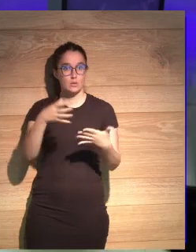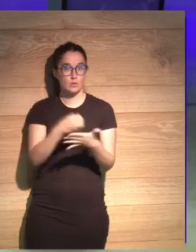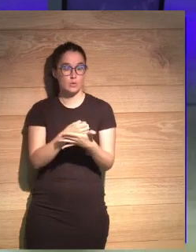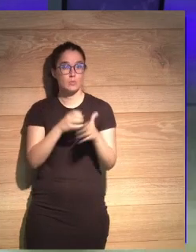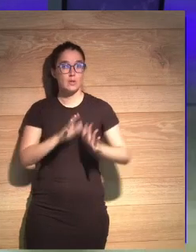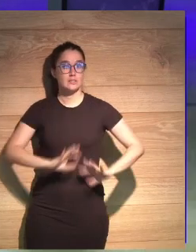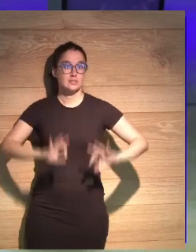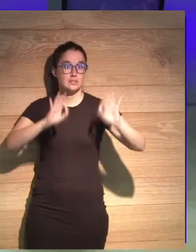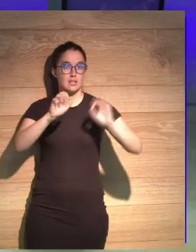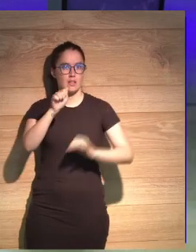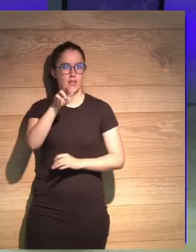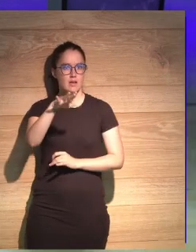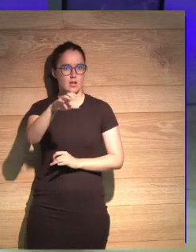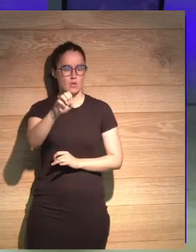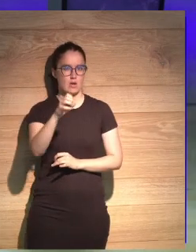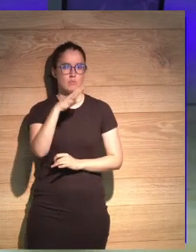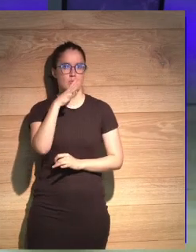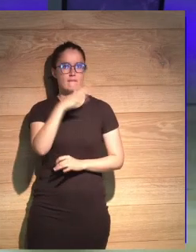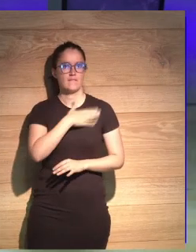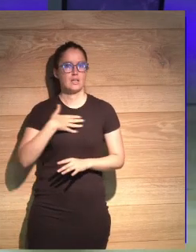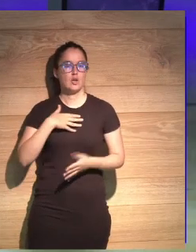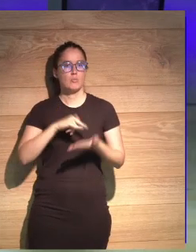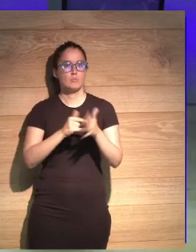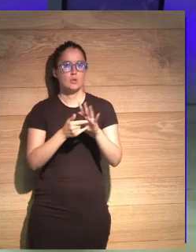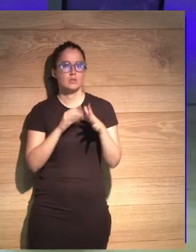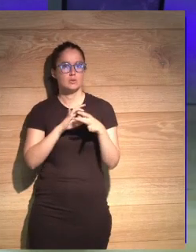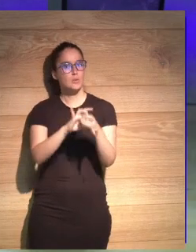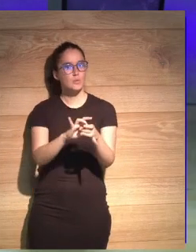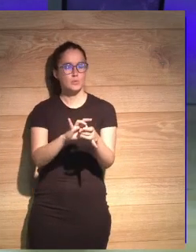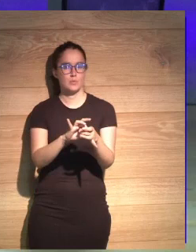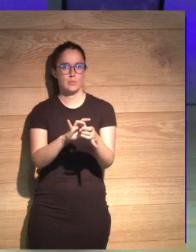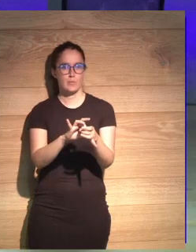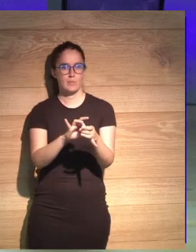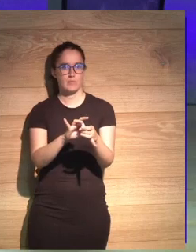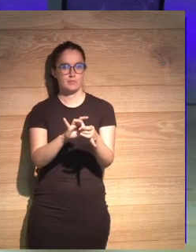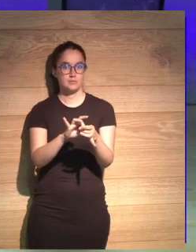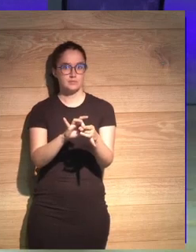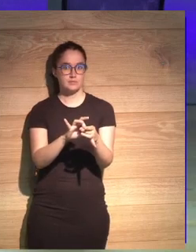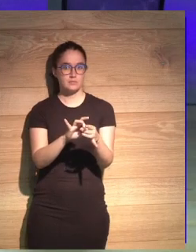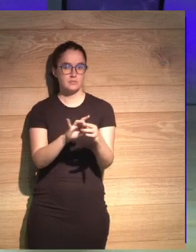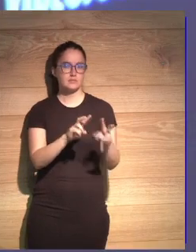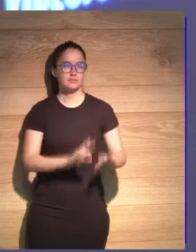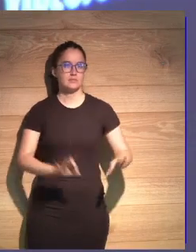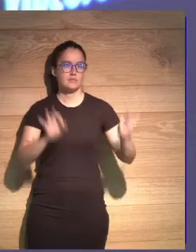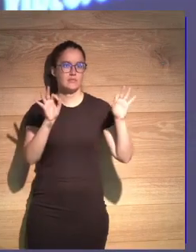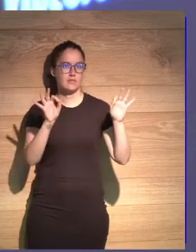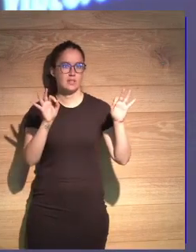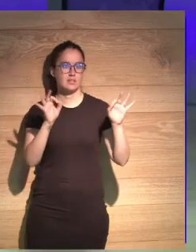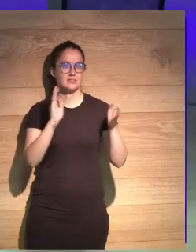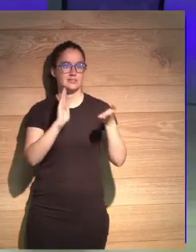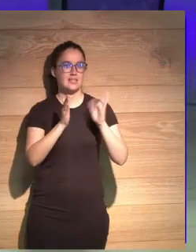and I have enjoyed everyone's comments, and especially Aroa's, because I'm interested in